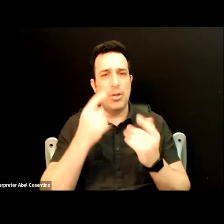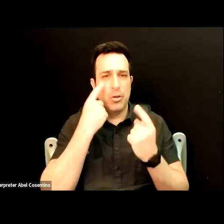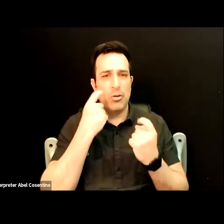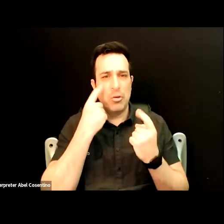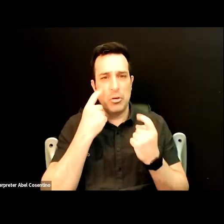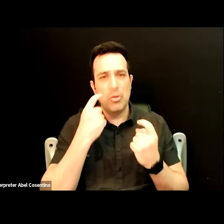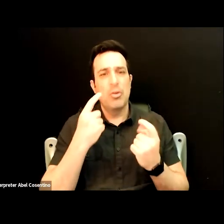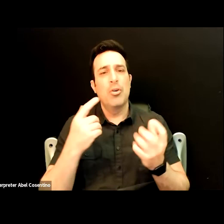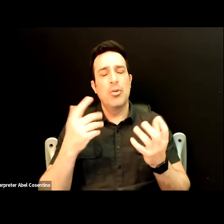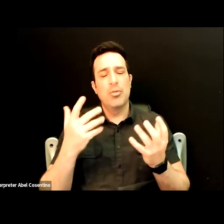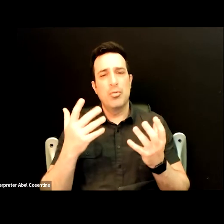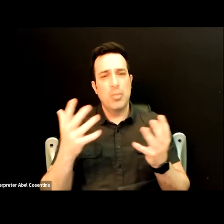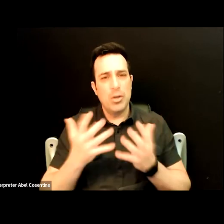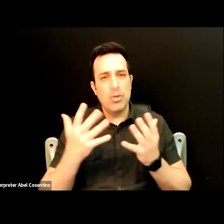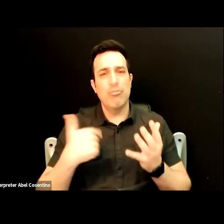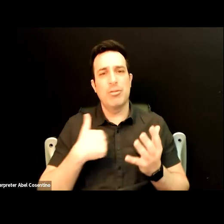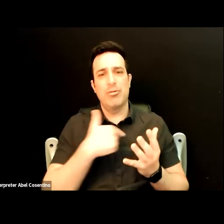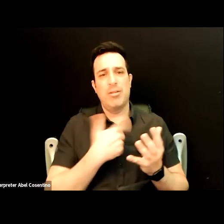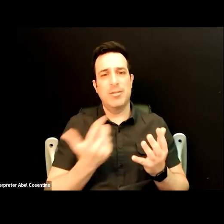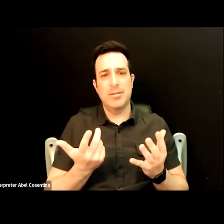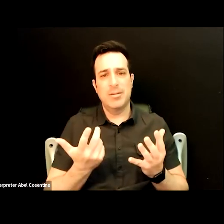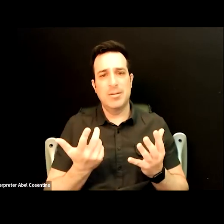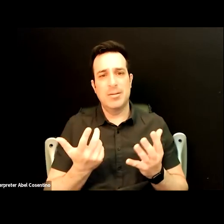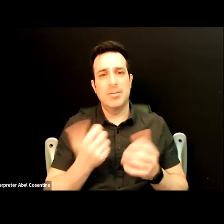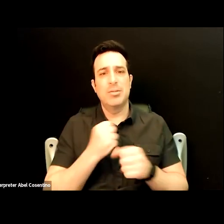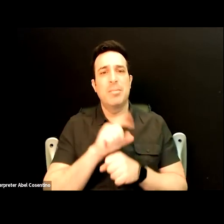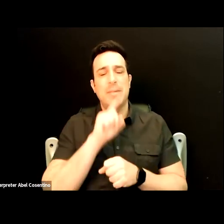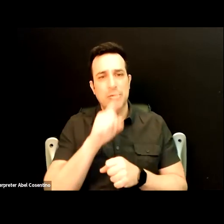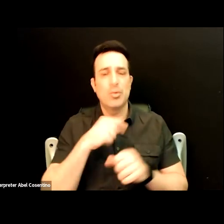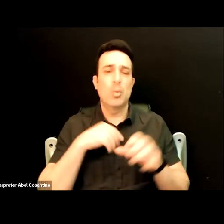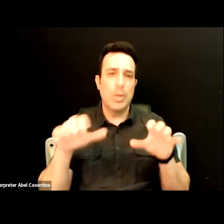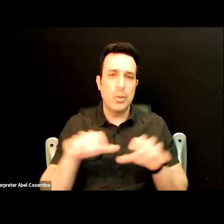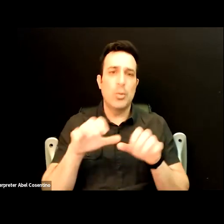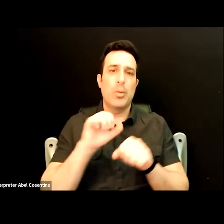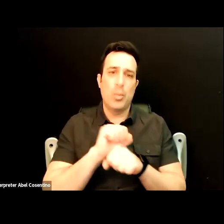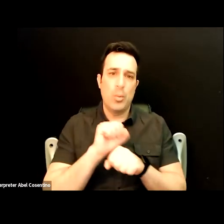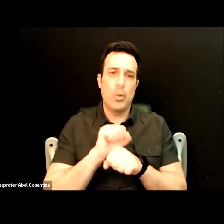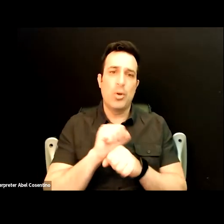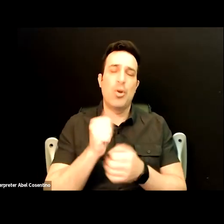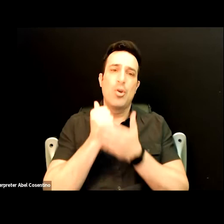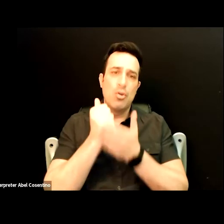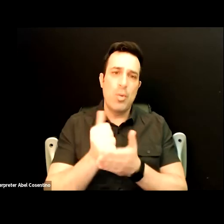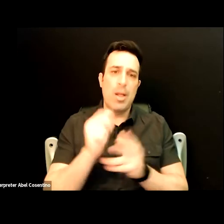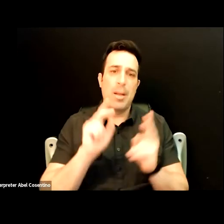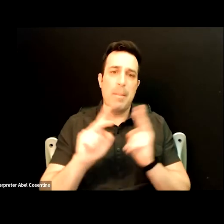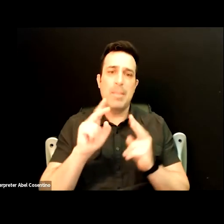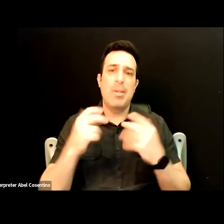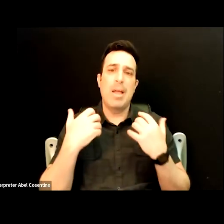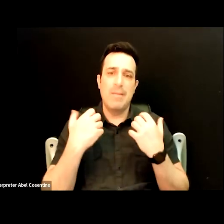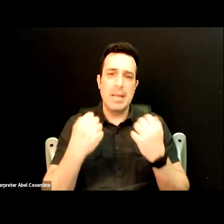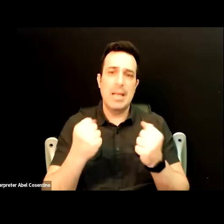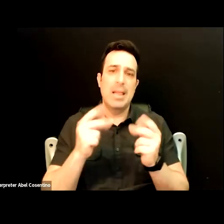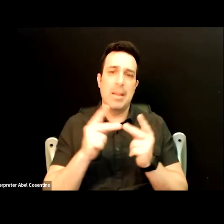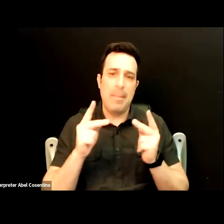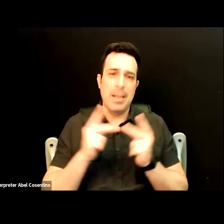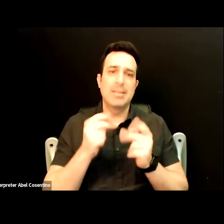encourage us, to prod us, to make sure we do the work to help people have a healing place,